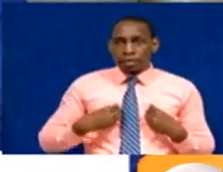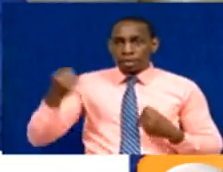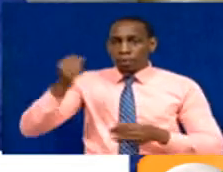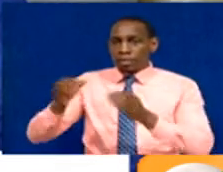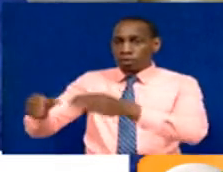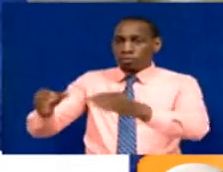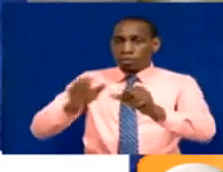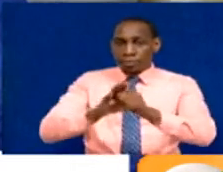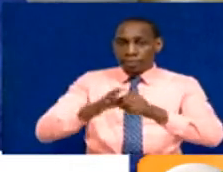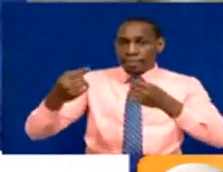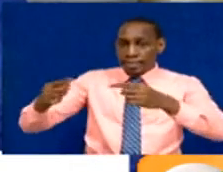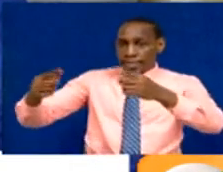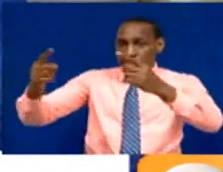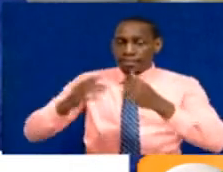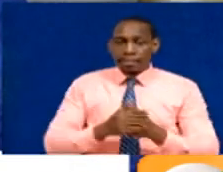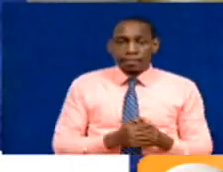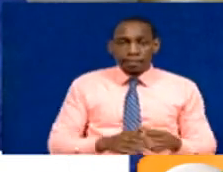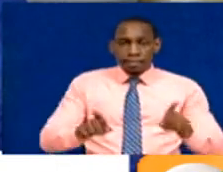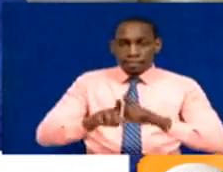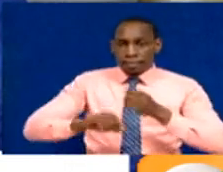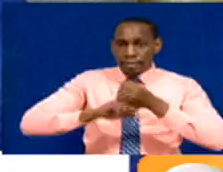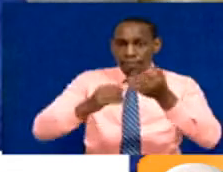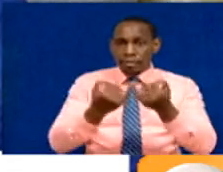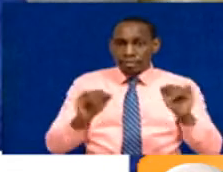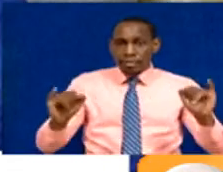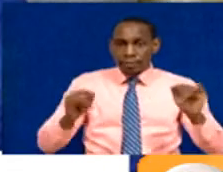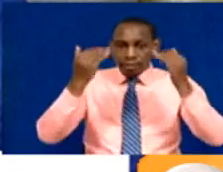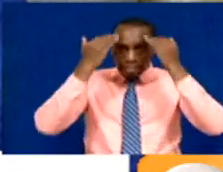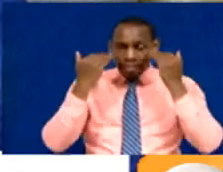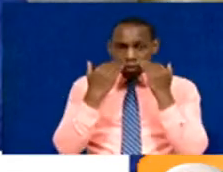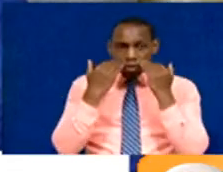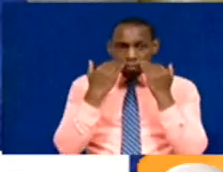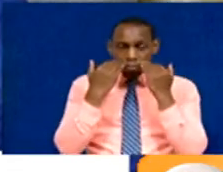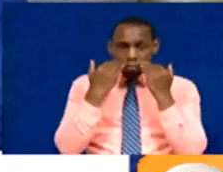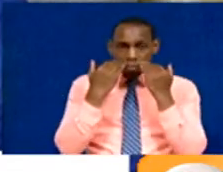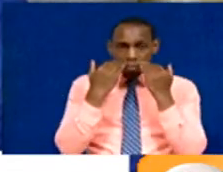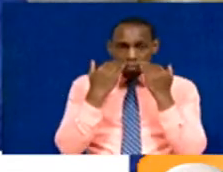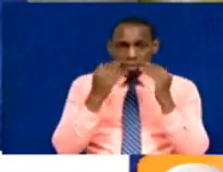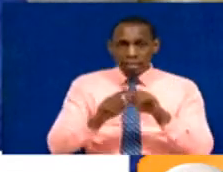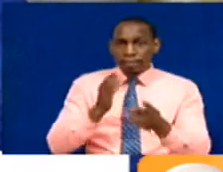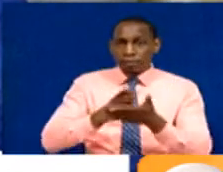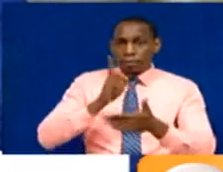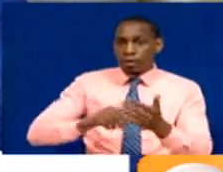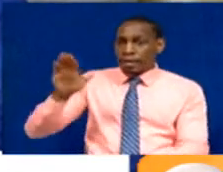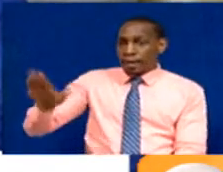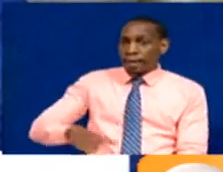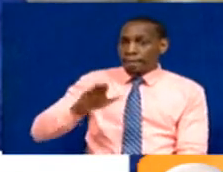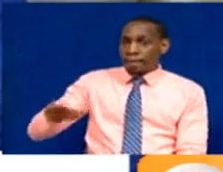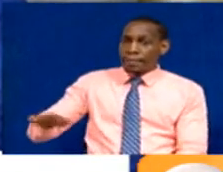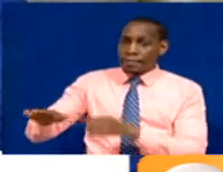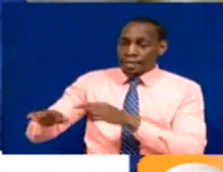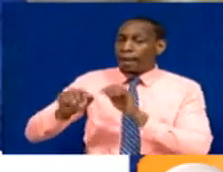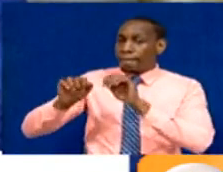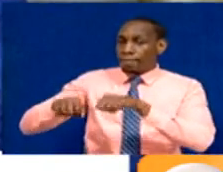multipartism to thrive, and also support the independence of the judiciary, and ensure that parliament is